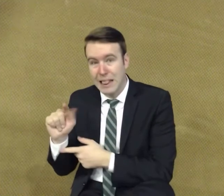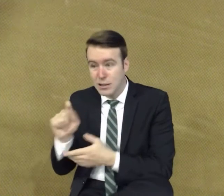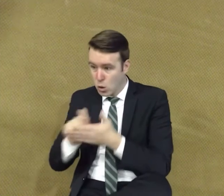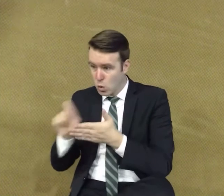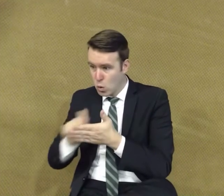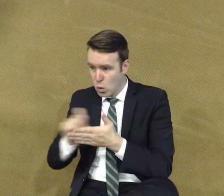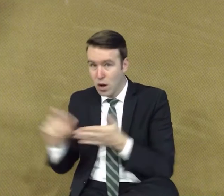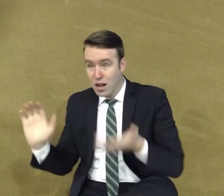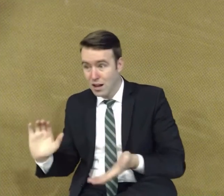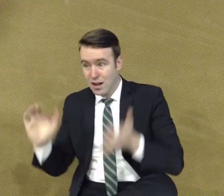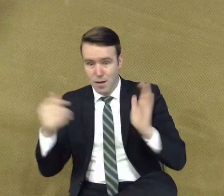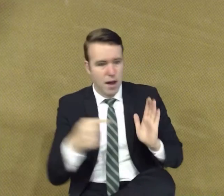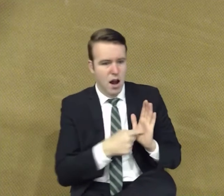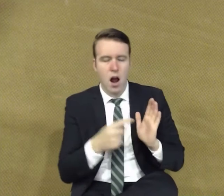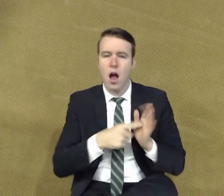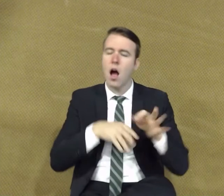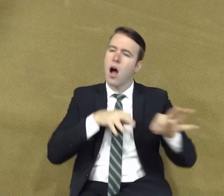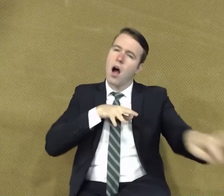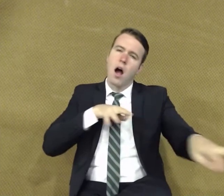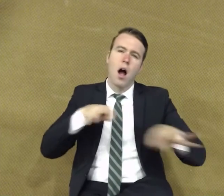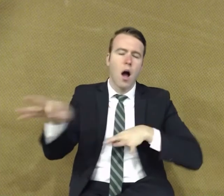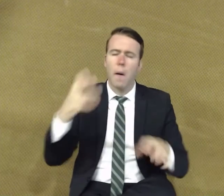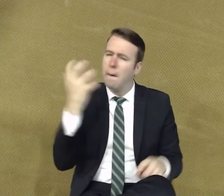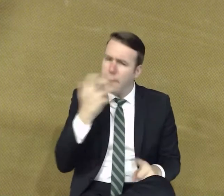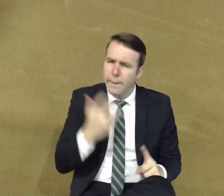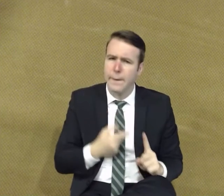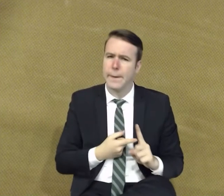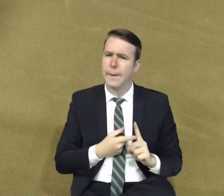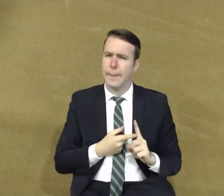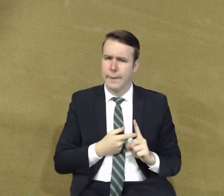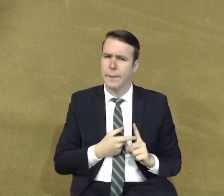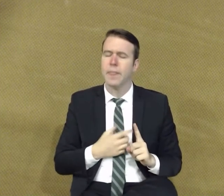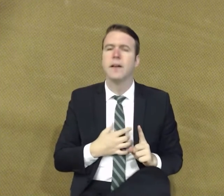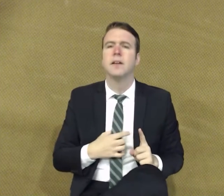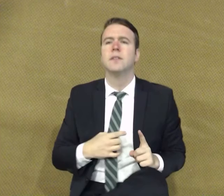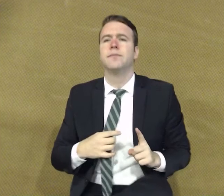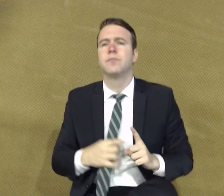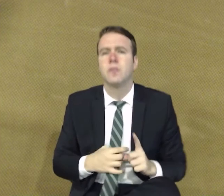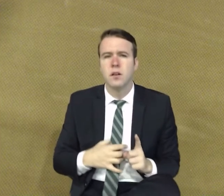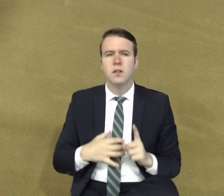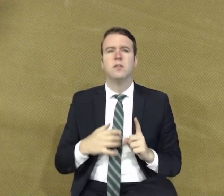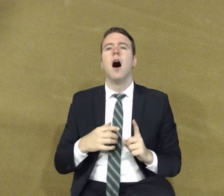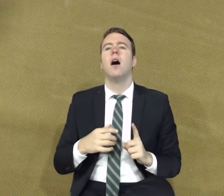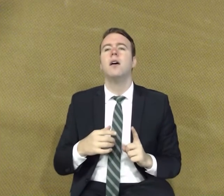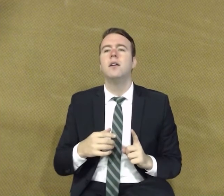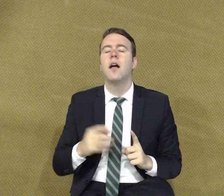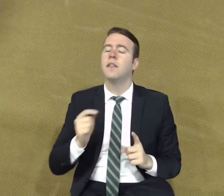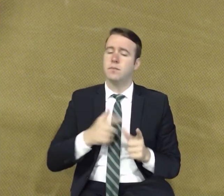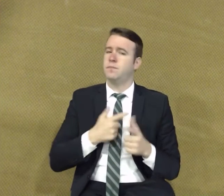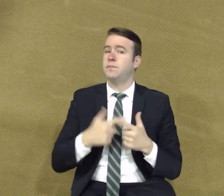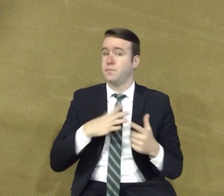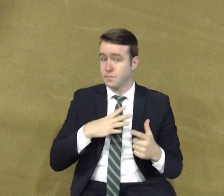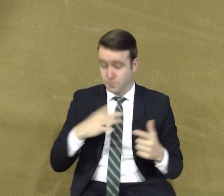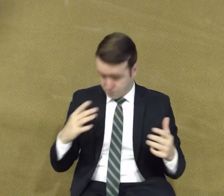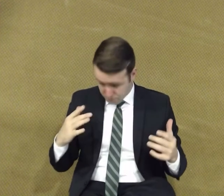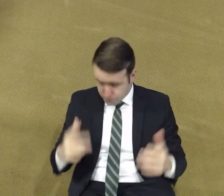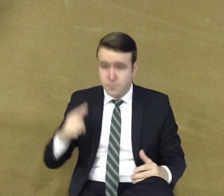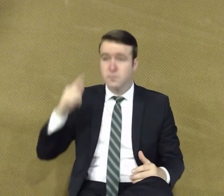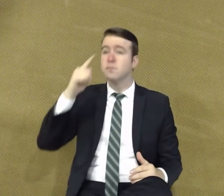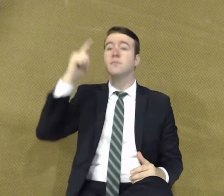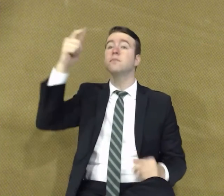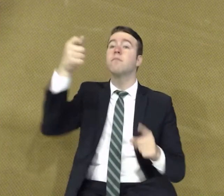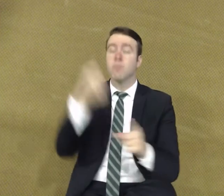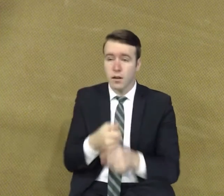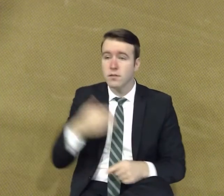could write in the way that she articulated things. And then there were, of course, later women who have